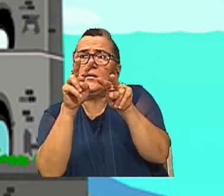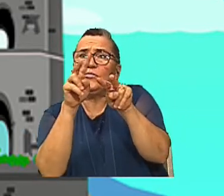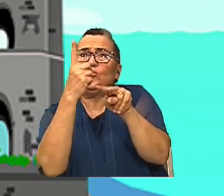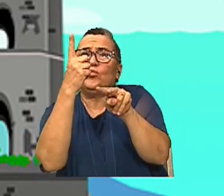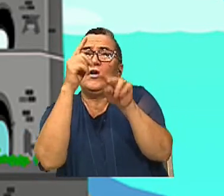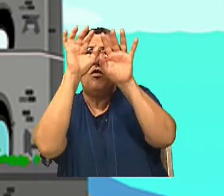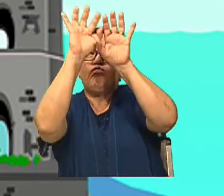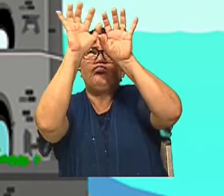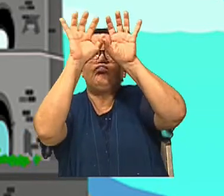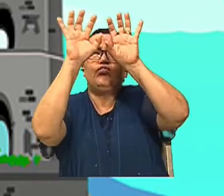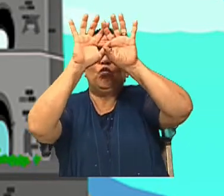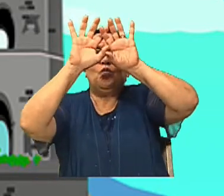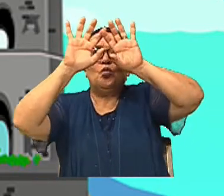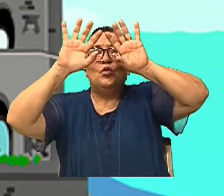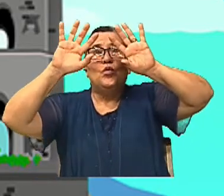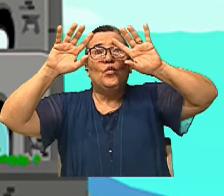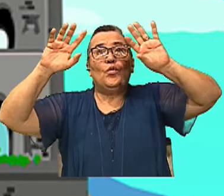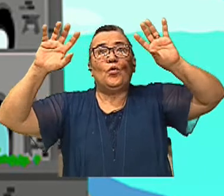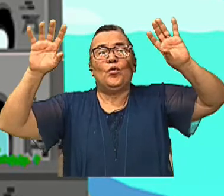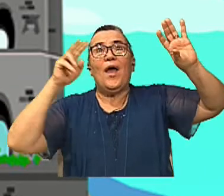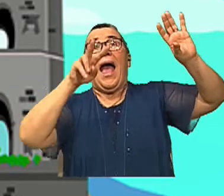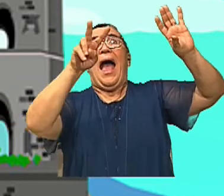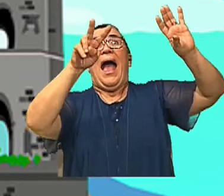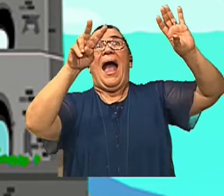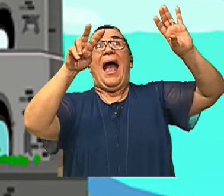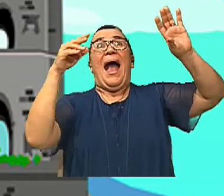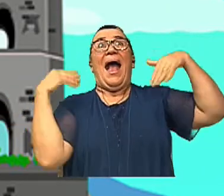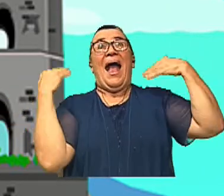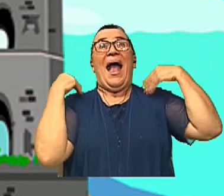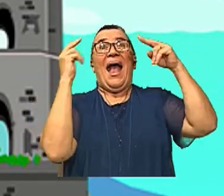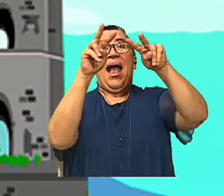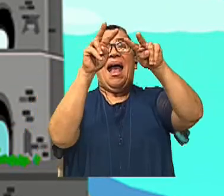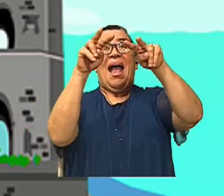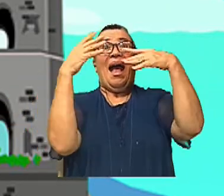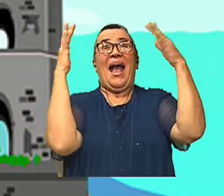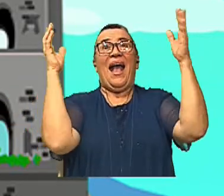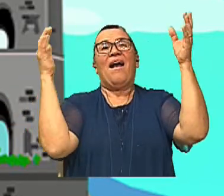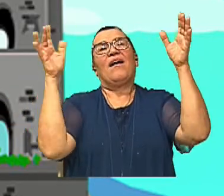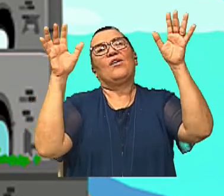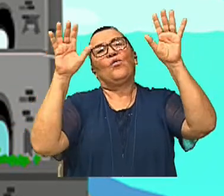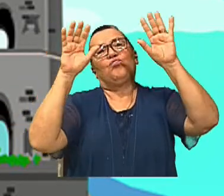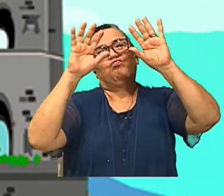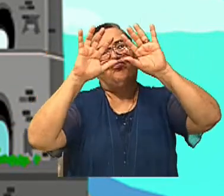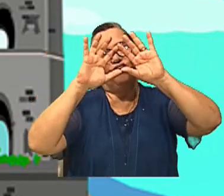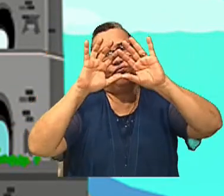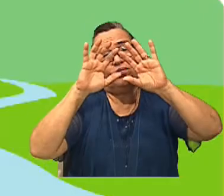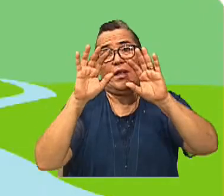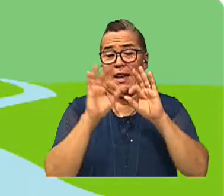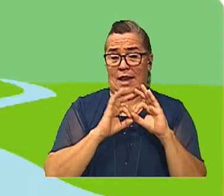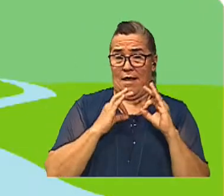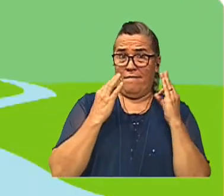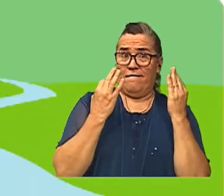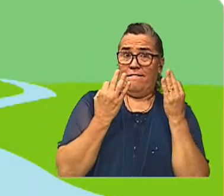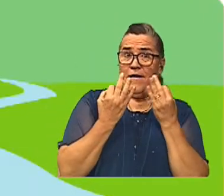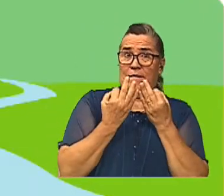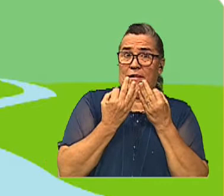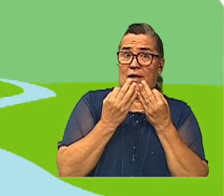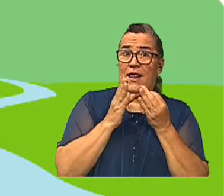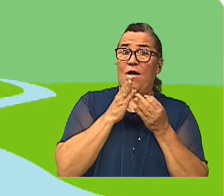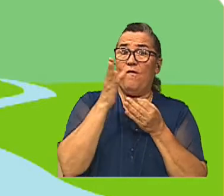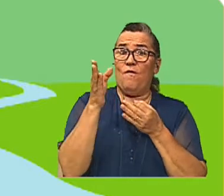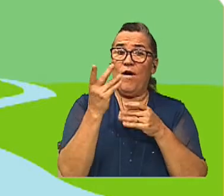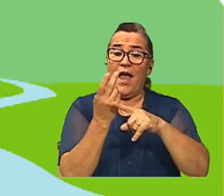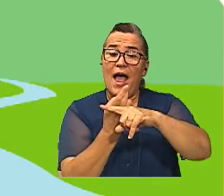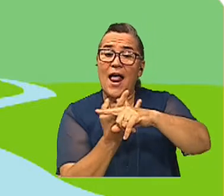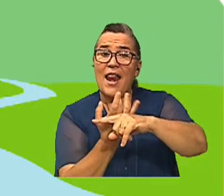once, but she was very happy to see it when she did. Lauren's family went to the free hot